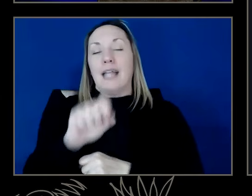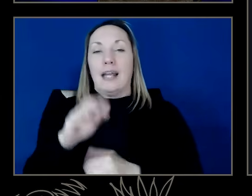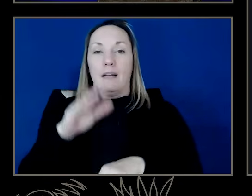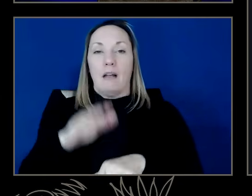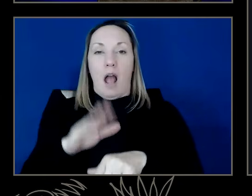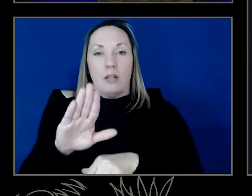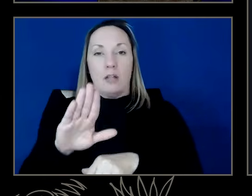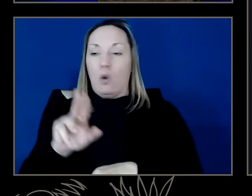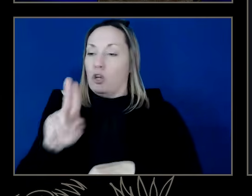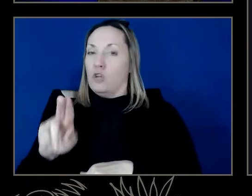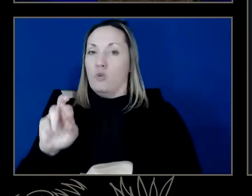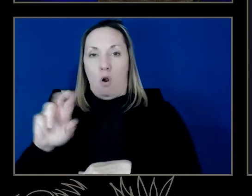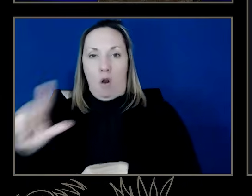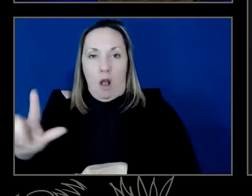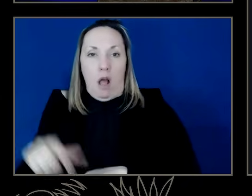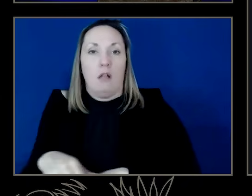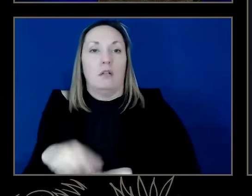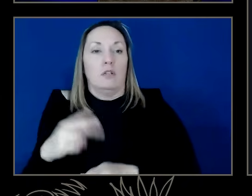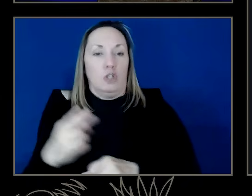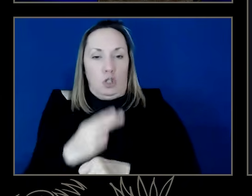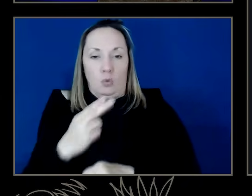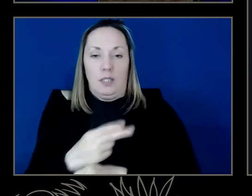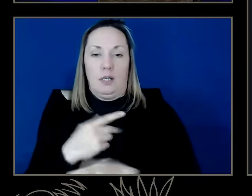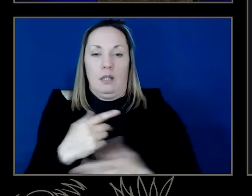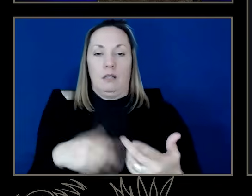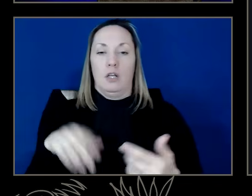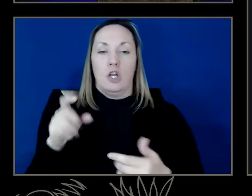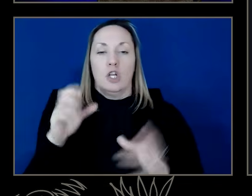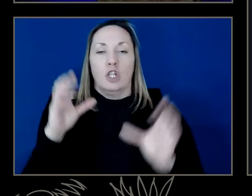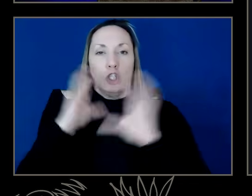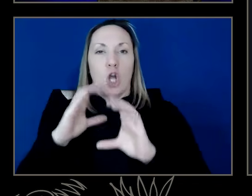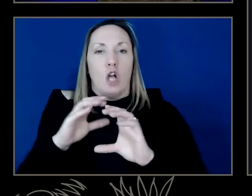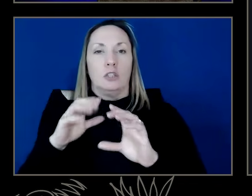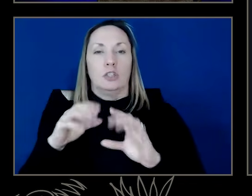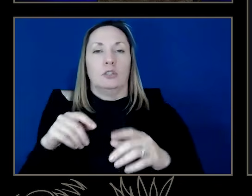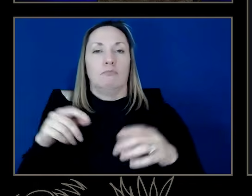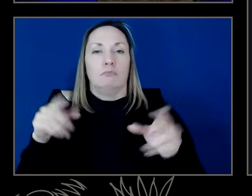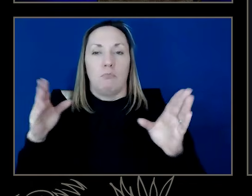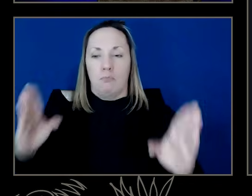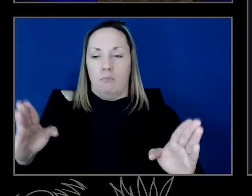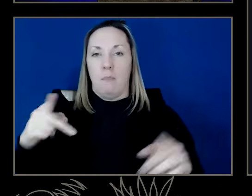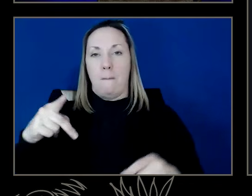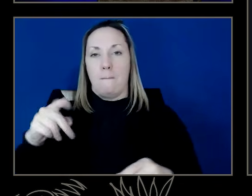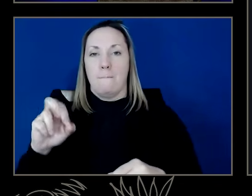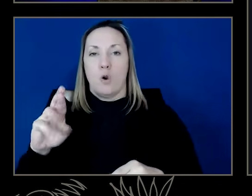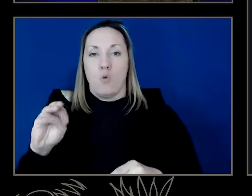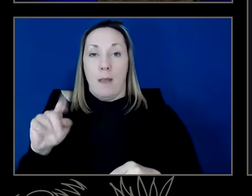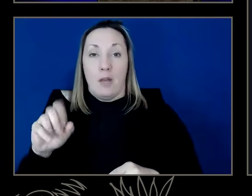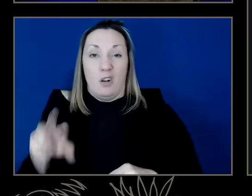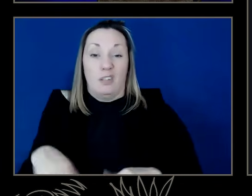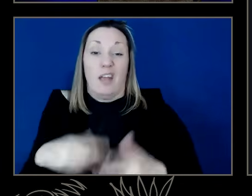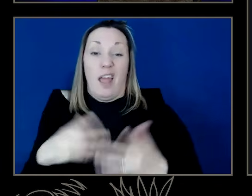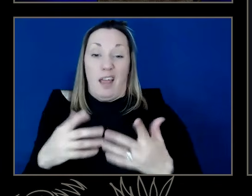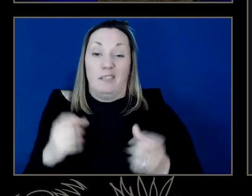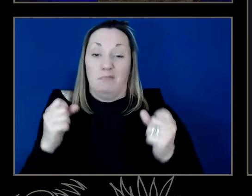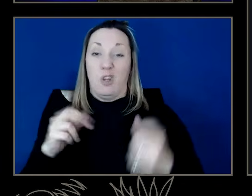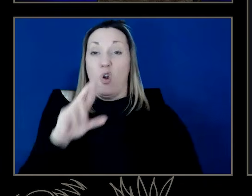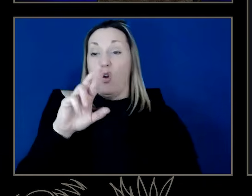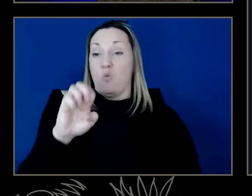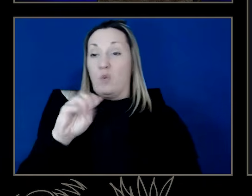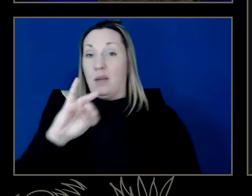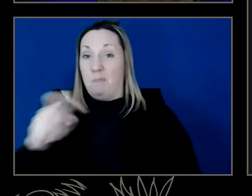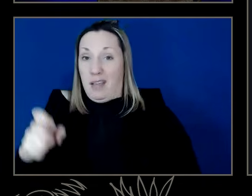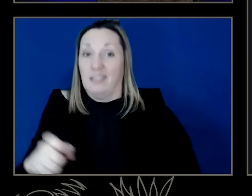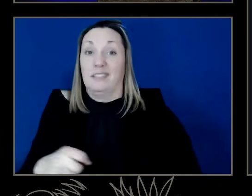actual URL using search parameters. And actually, both Next and Remix do encourage this. You could tell it's Next